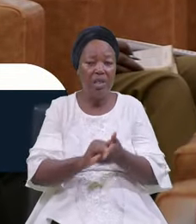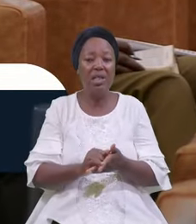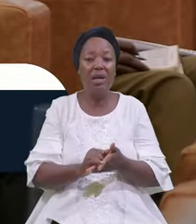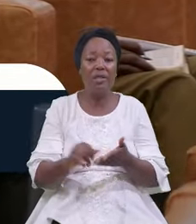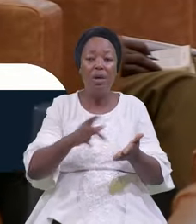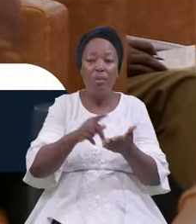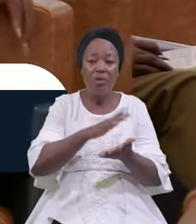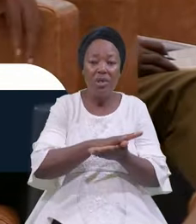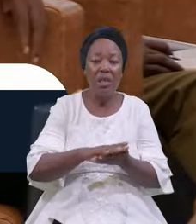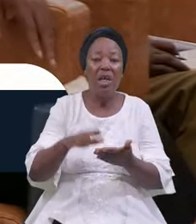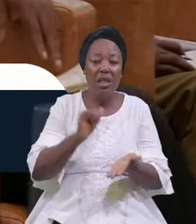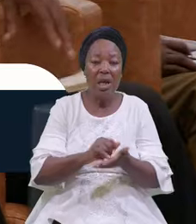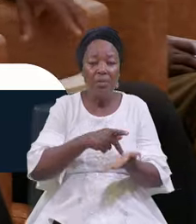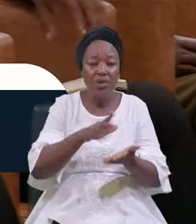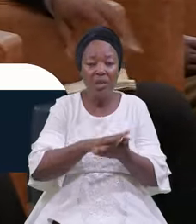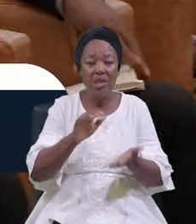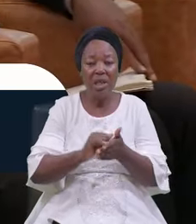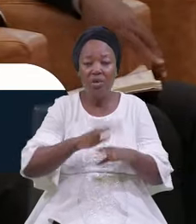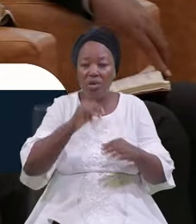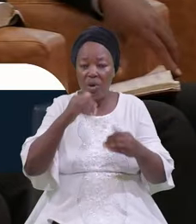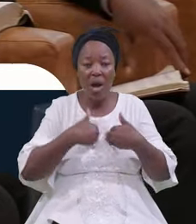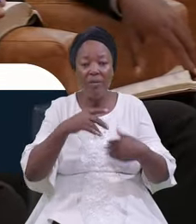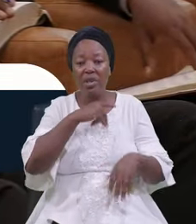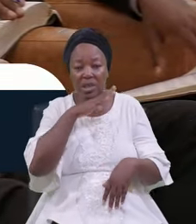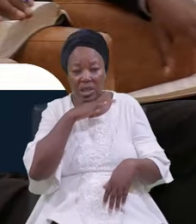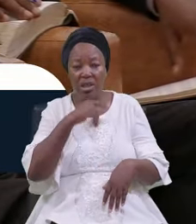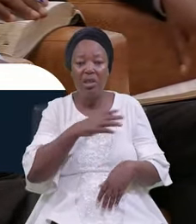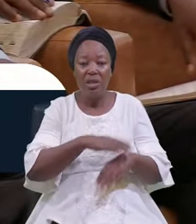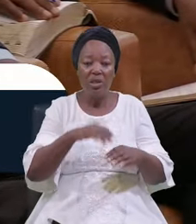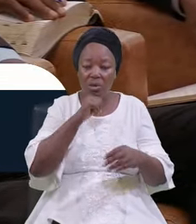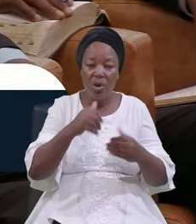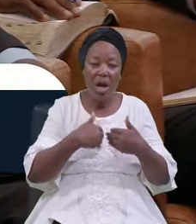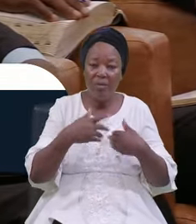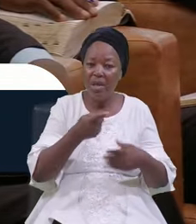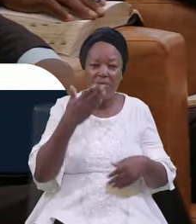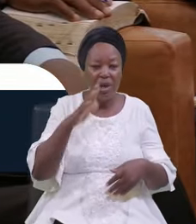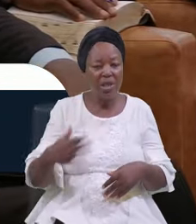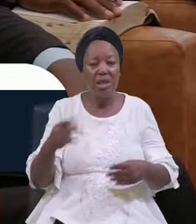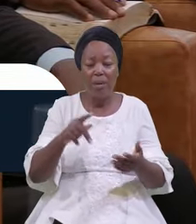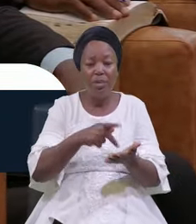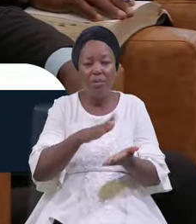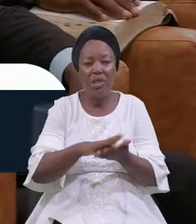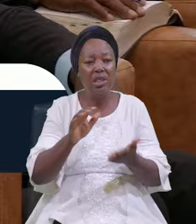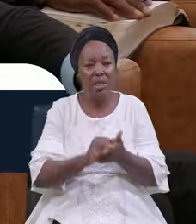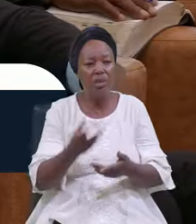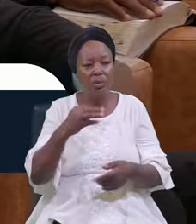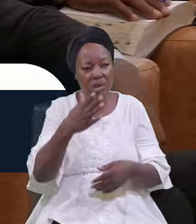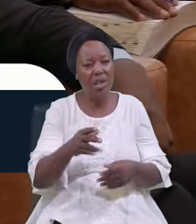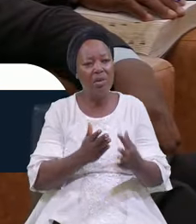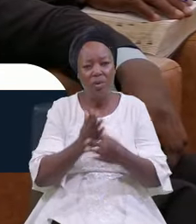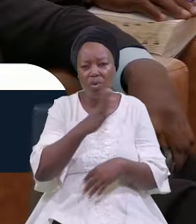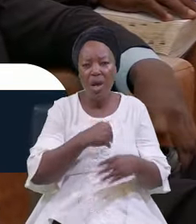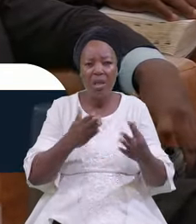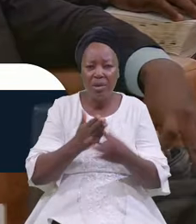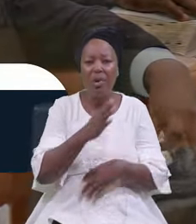the purity that had no stain, the purity that had no spot, the purity that was pure through and through. And he will